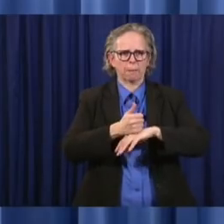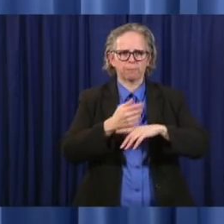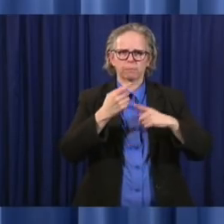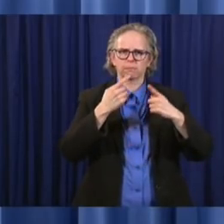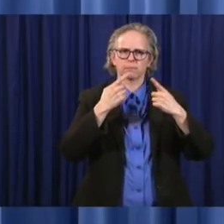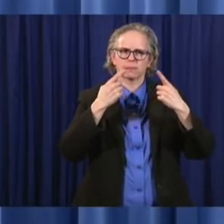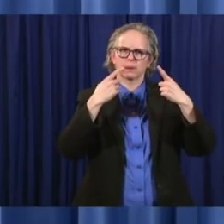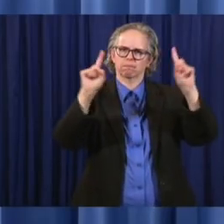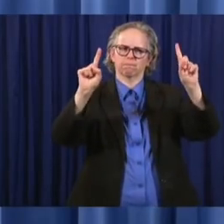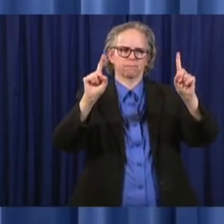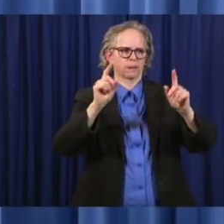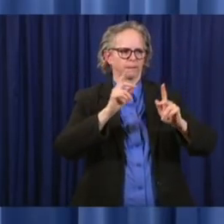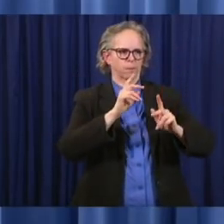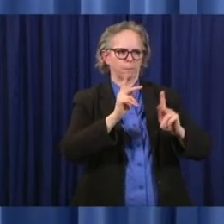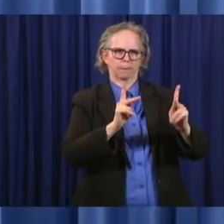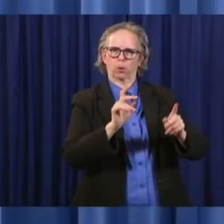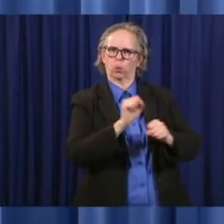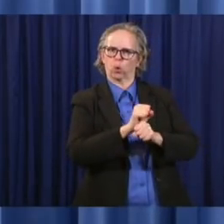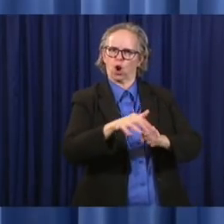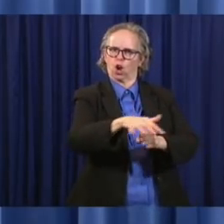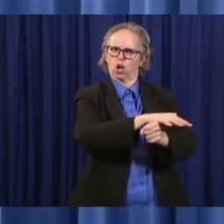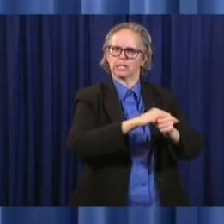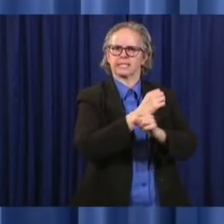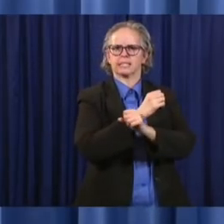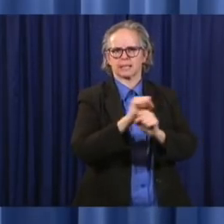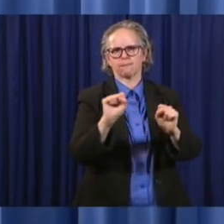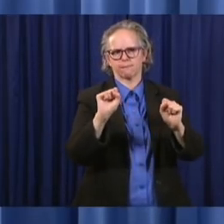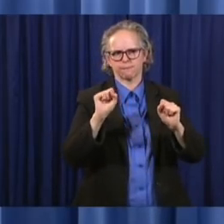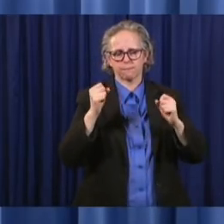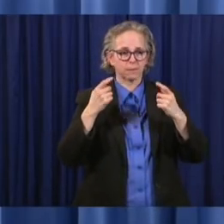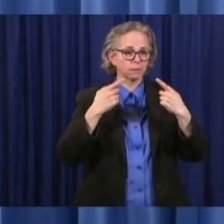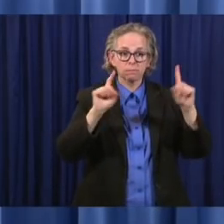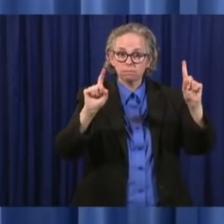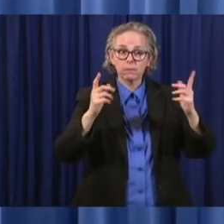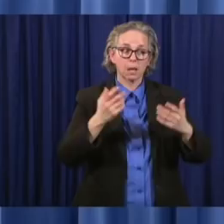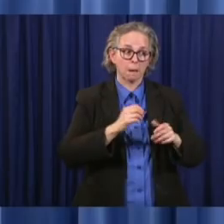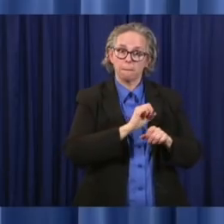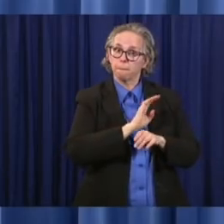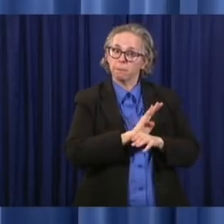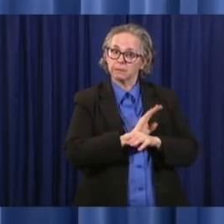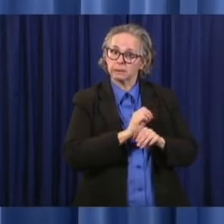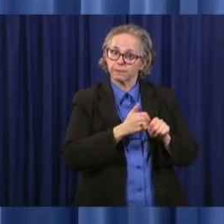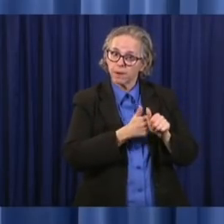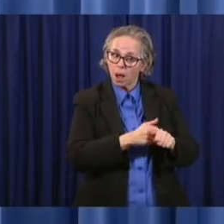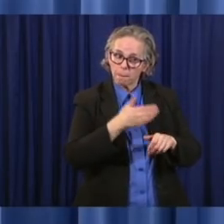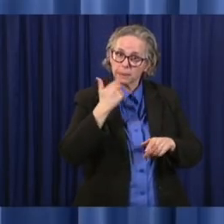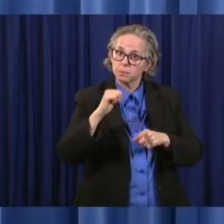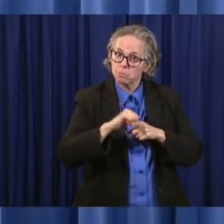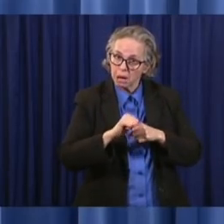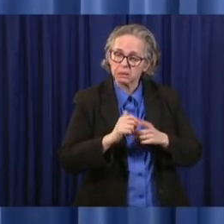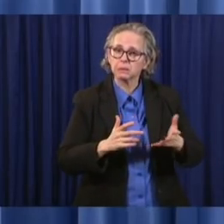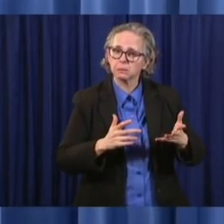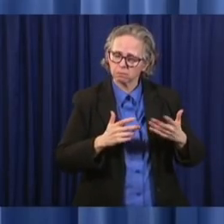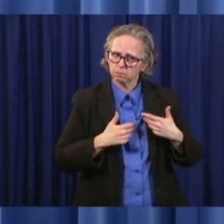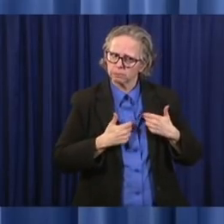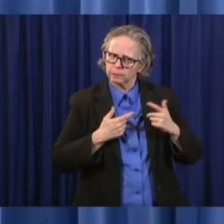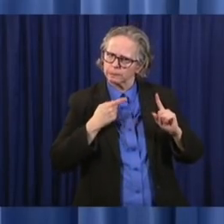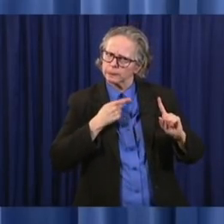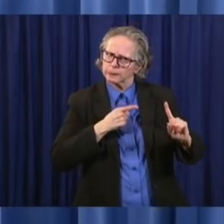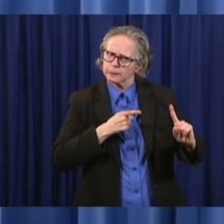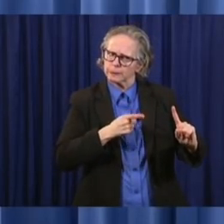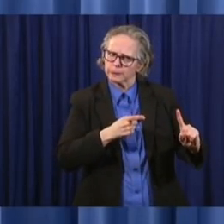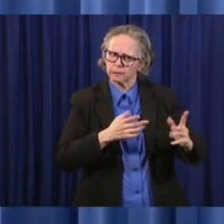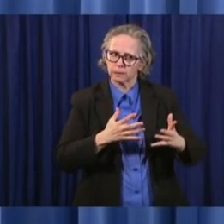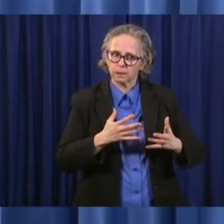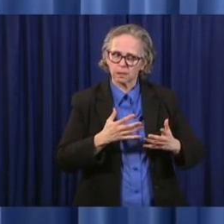When businesses follow these best practices, we don't eliminate risk, but for